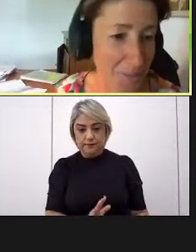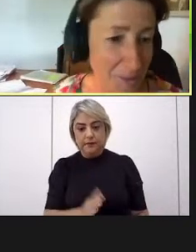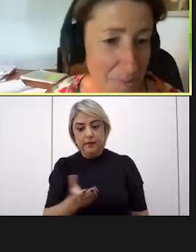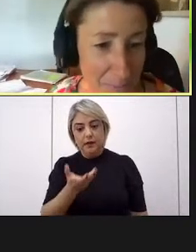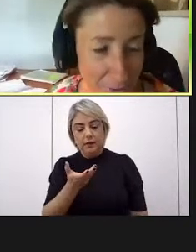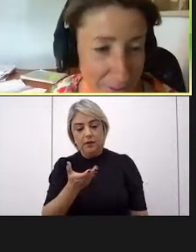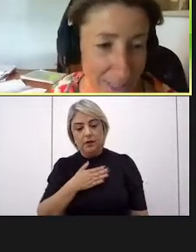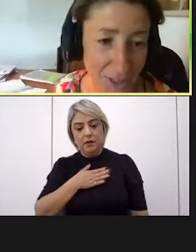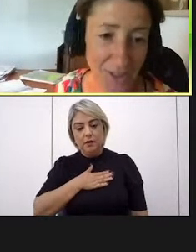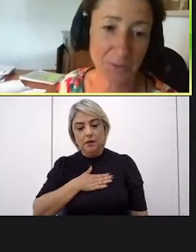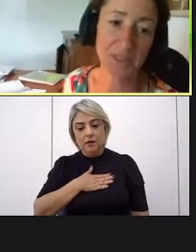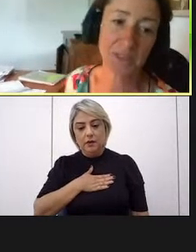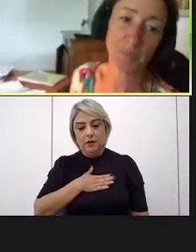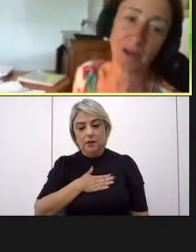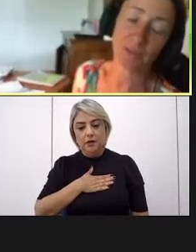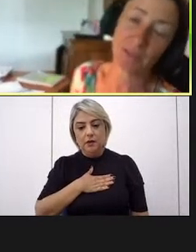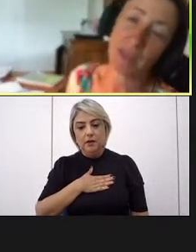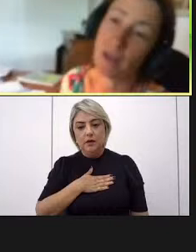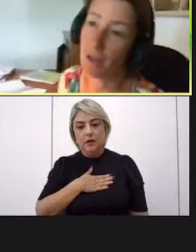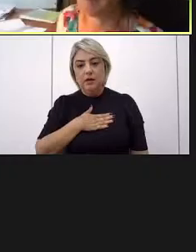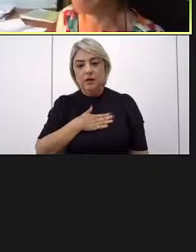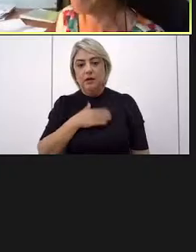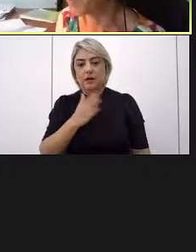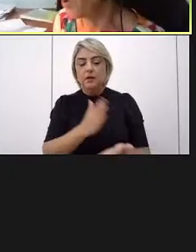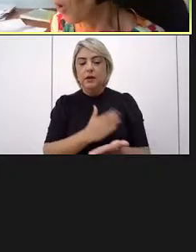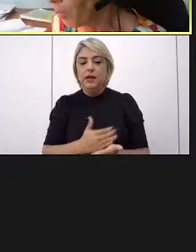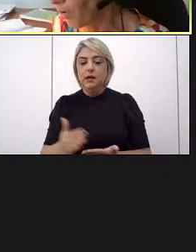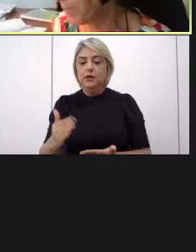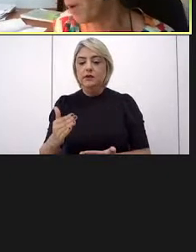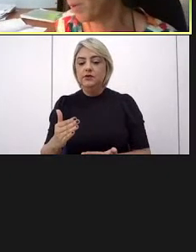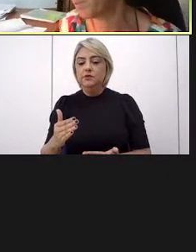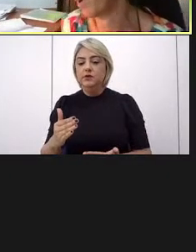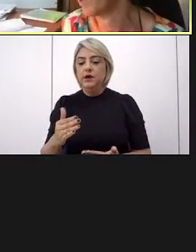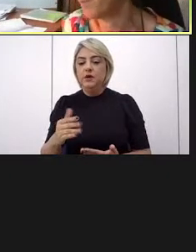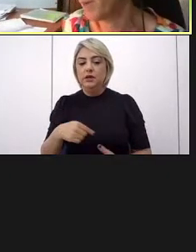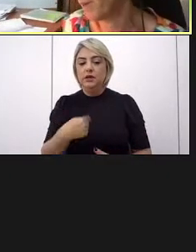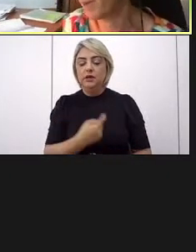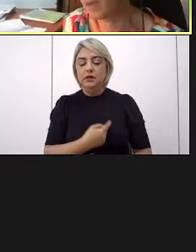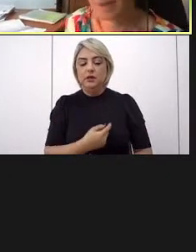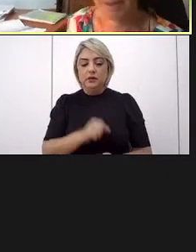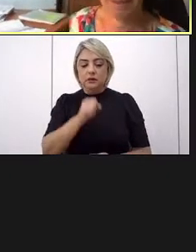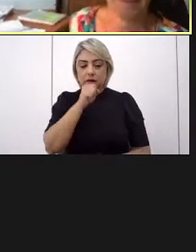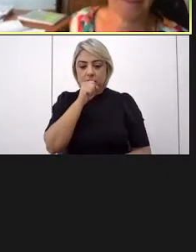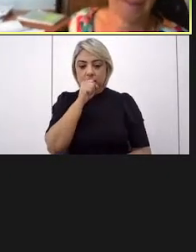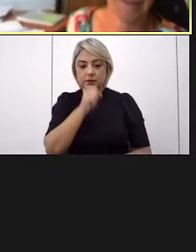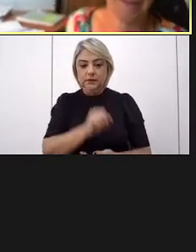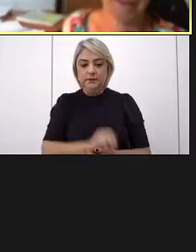go with my presentation, which is about global public policy making.